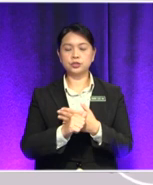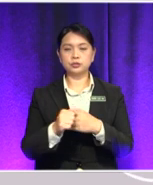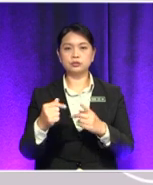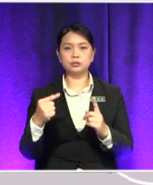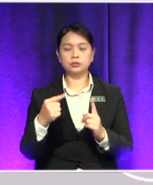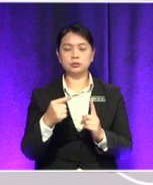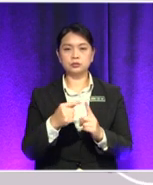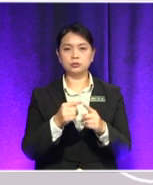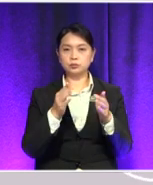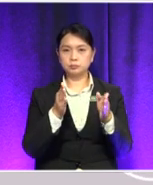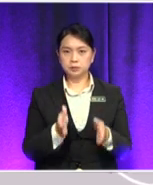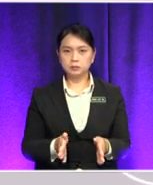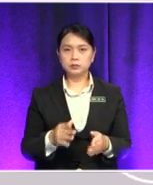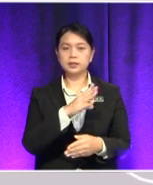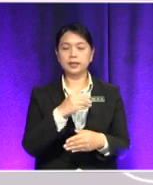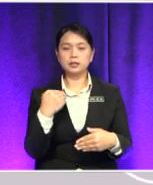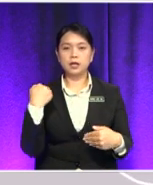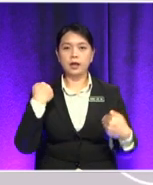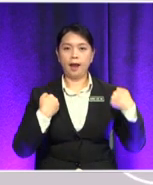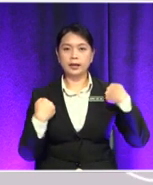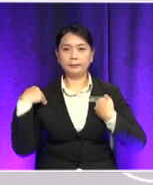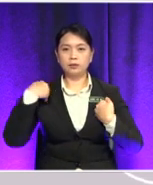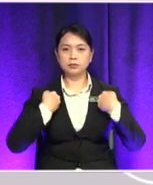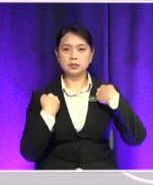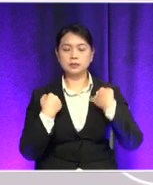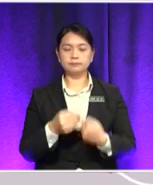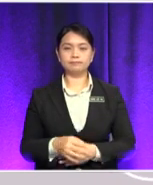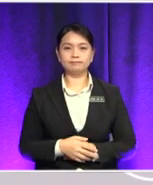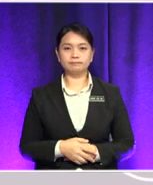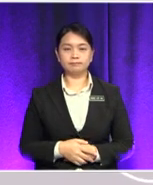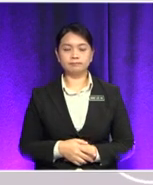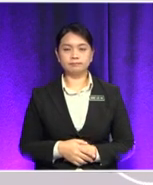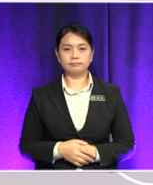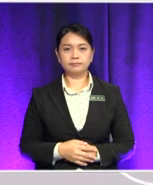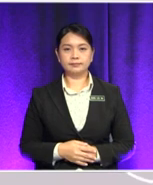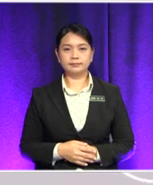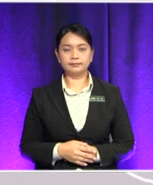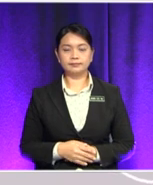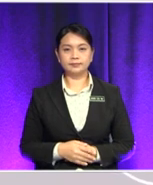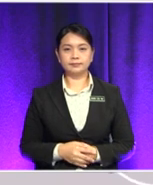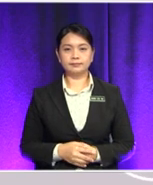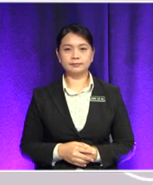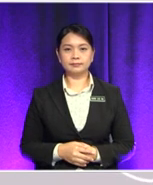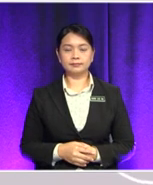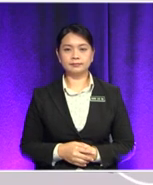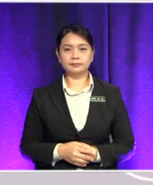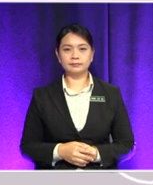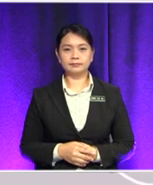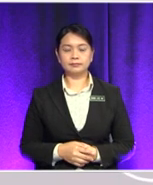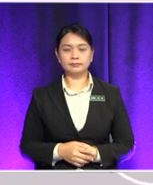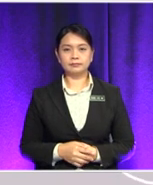people's and animal. Yes. Interesting. Yes. Interesting. Last but not least,